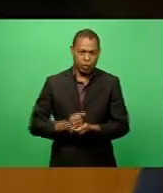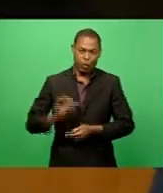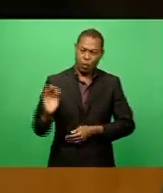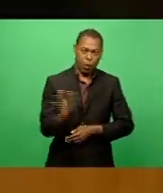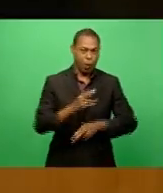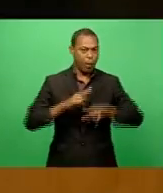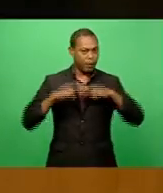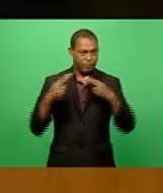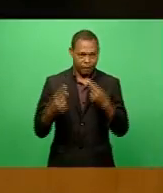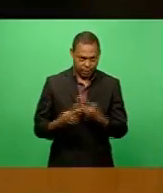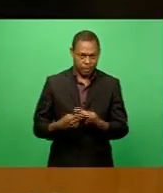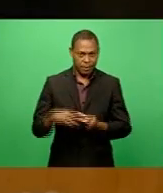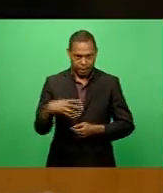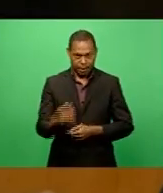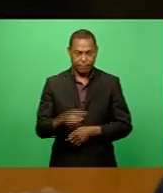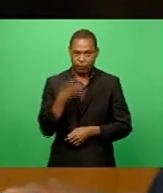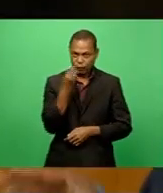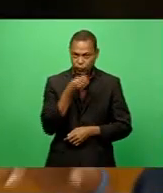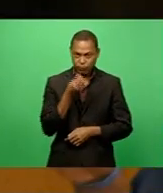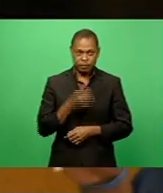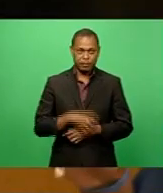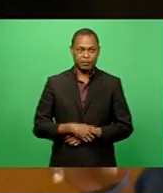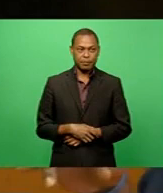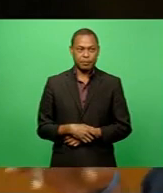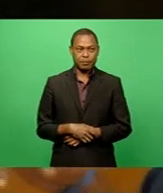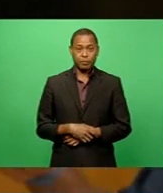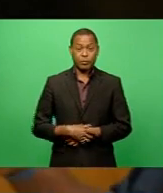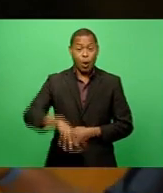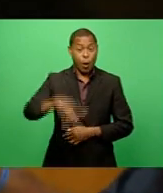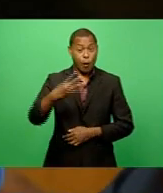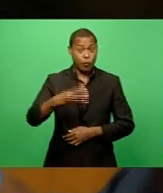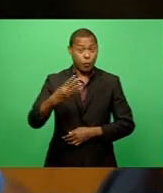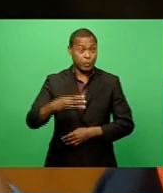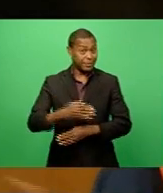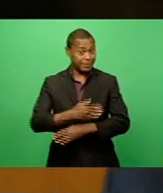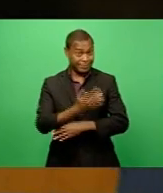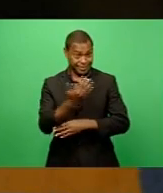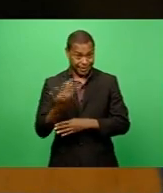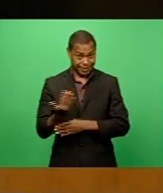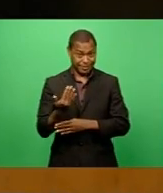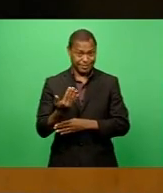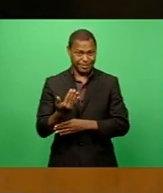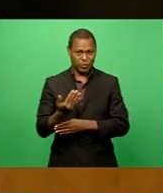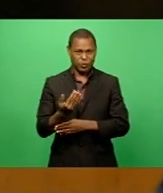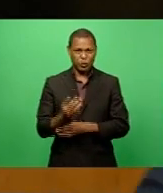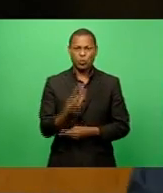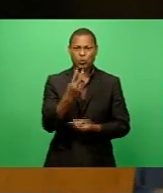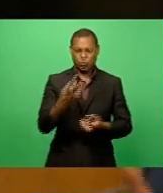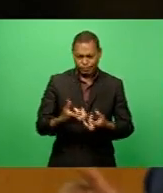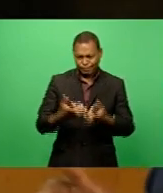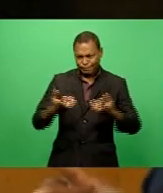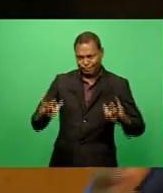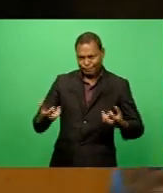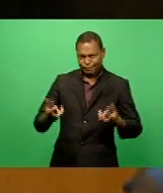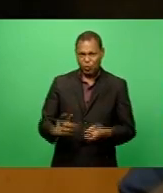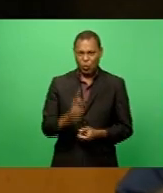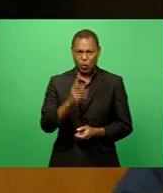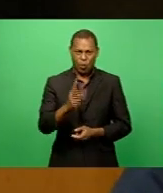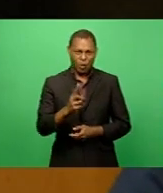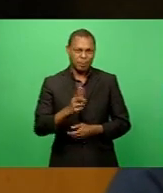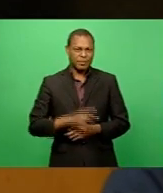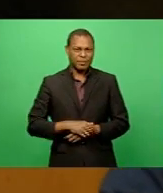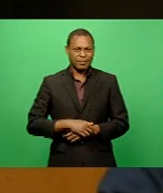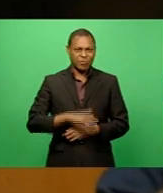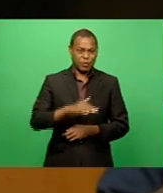for. For 14 days, and there are 2 separate packs, one for adult and one for a child. So for